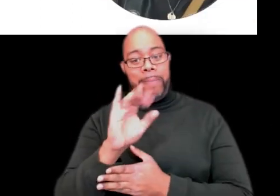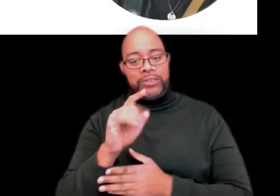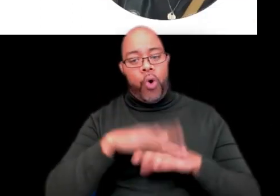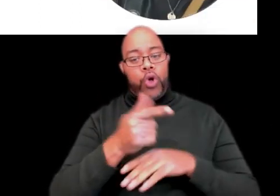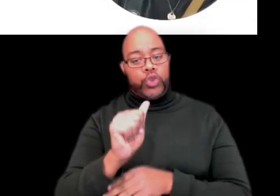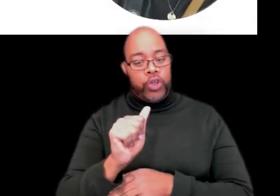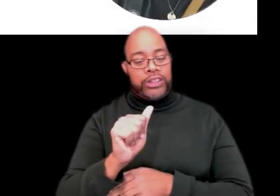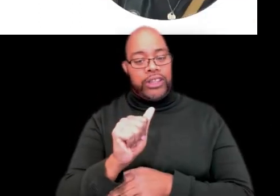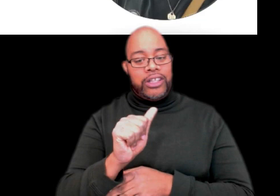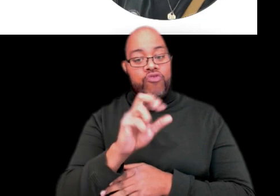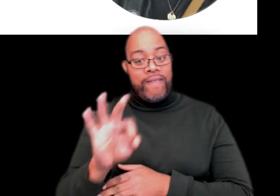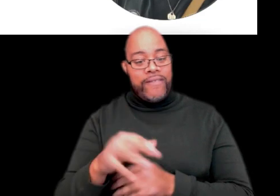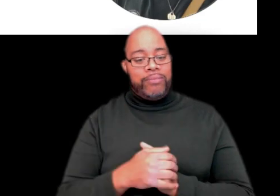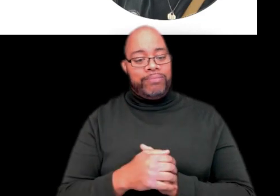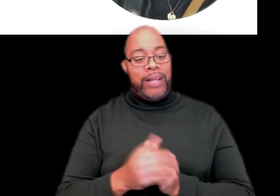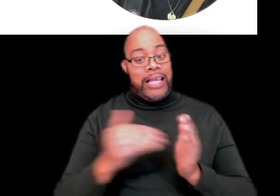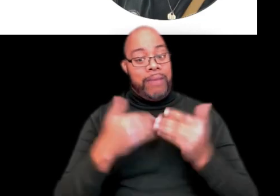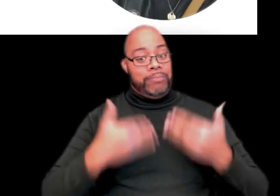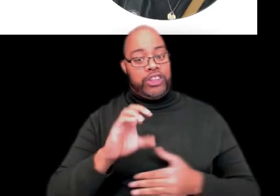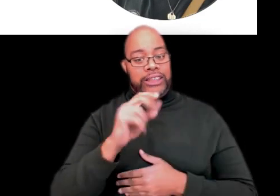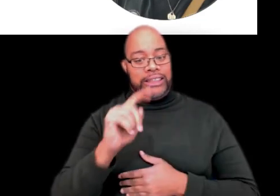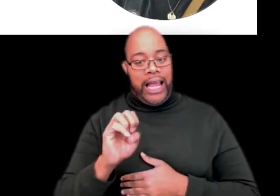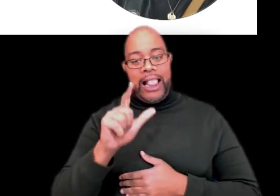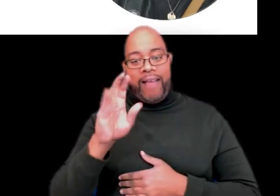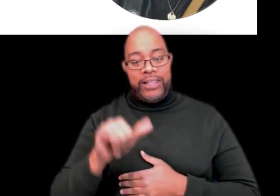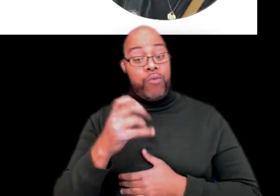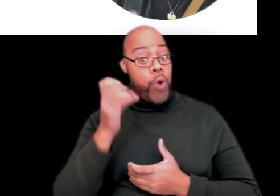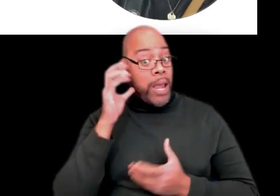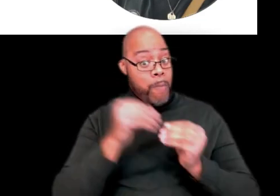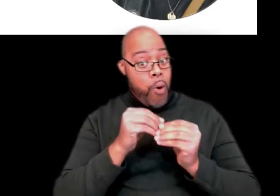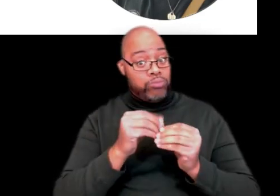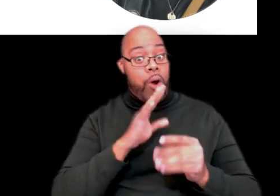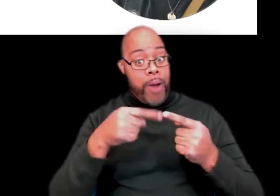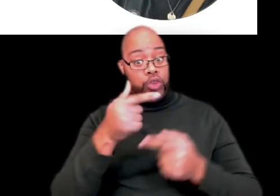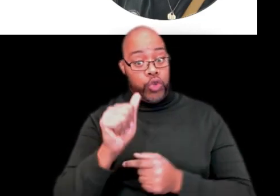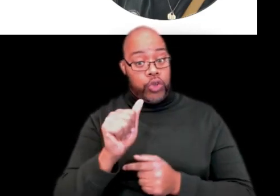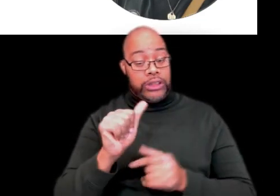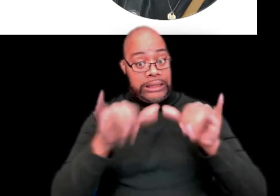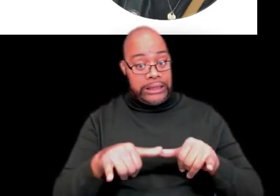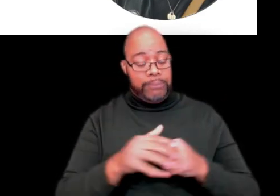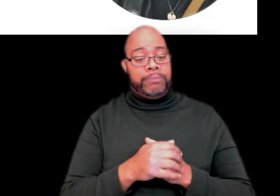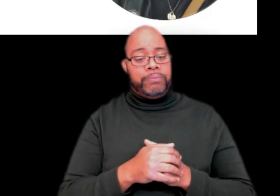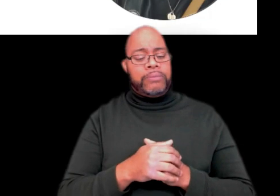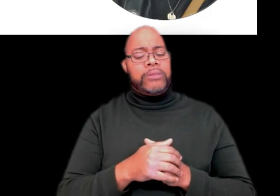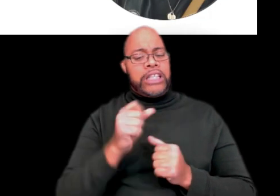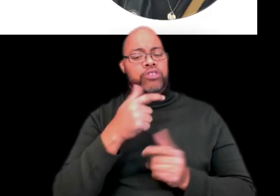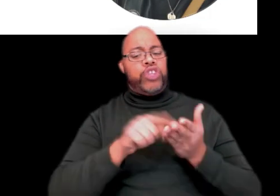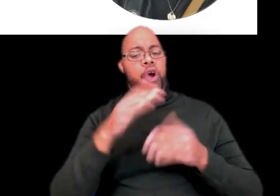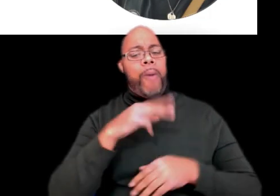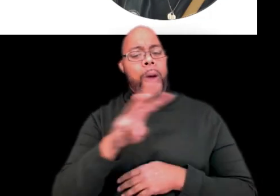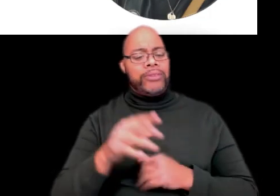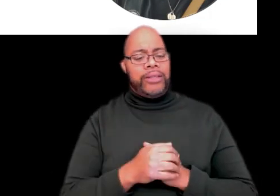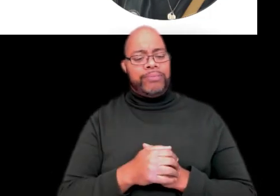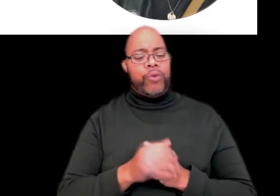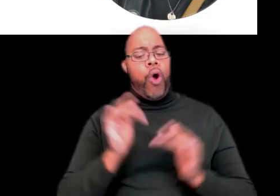Georgia's Oyster Reefs. Once again, I am Chanté Lively, and if you want to hear me gush more about Georgia ecosystems, feel free to check out my